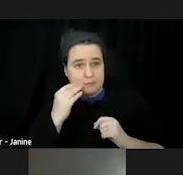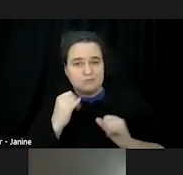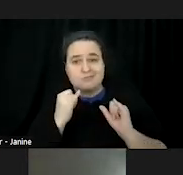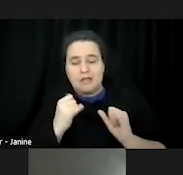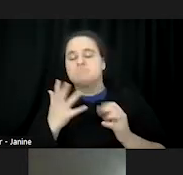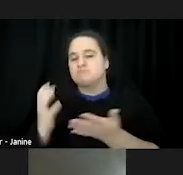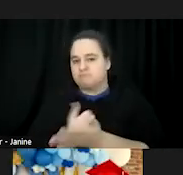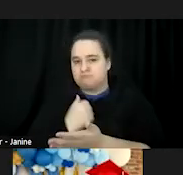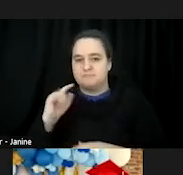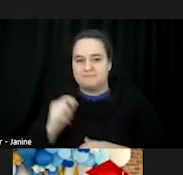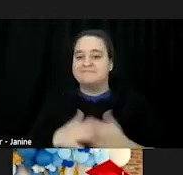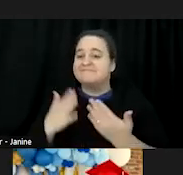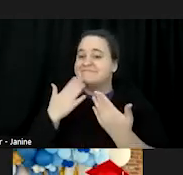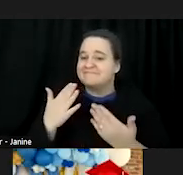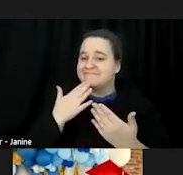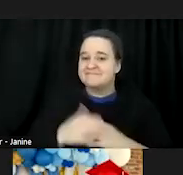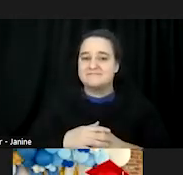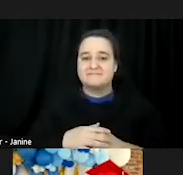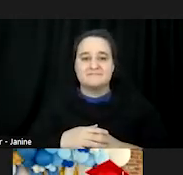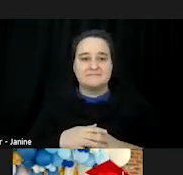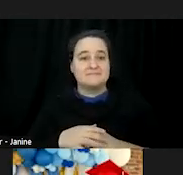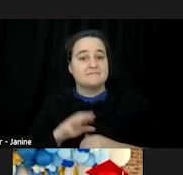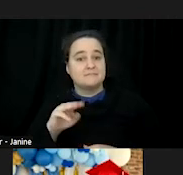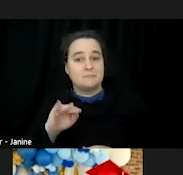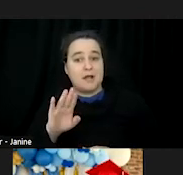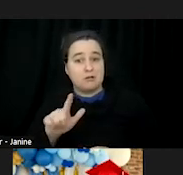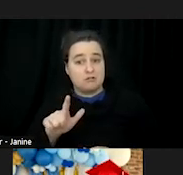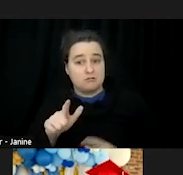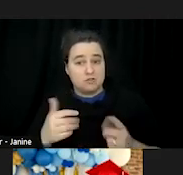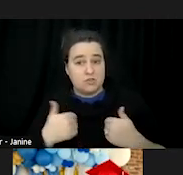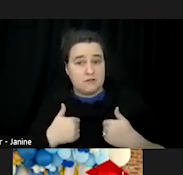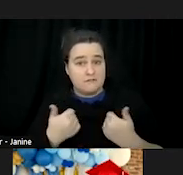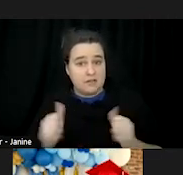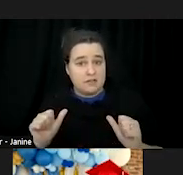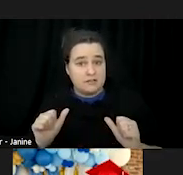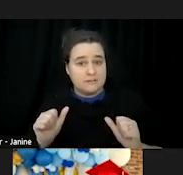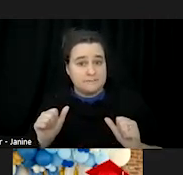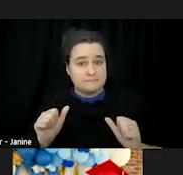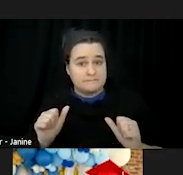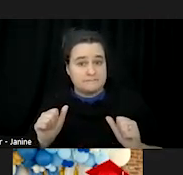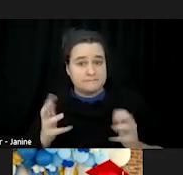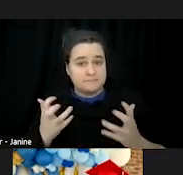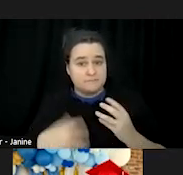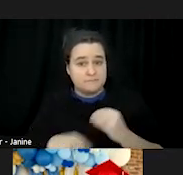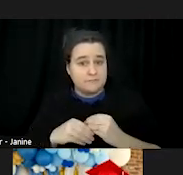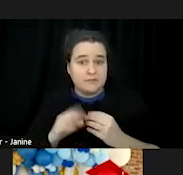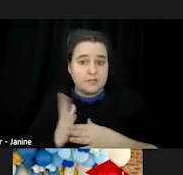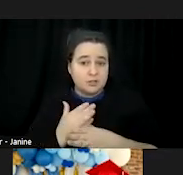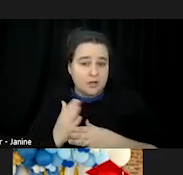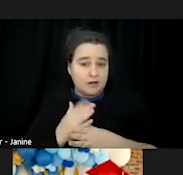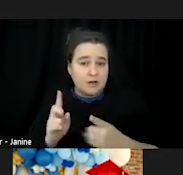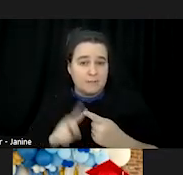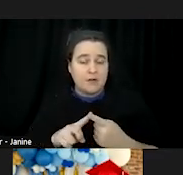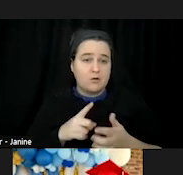nice. Thank you. Michael, did you have any thing you wanted to share about what or